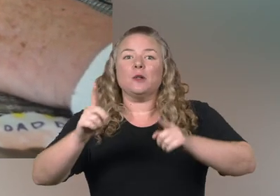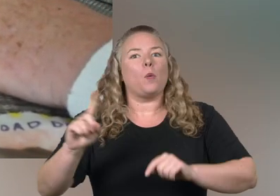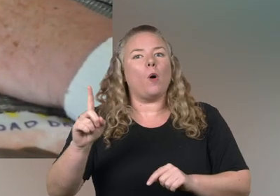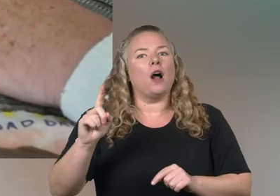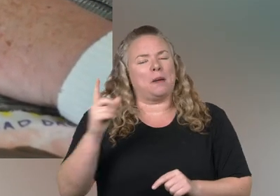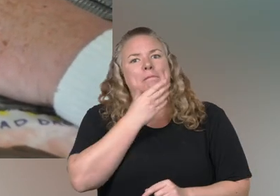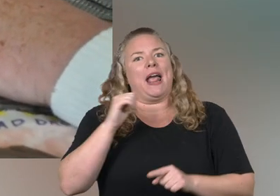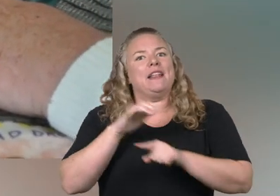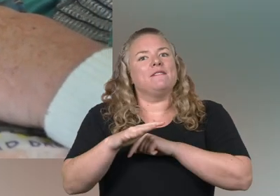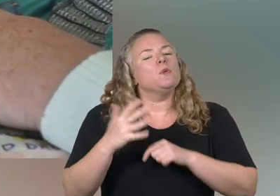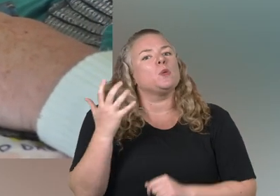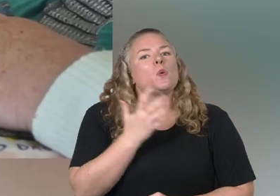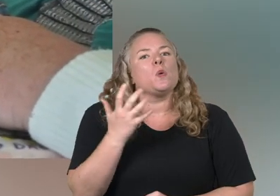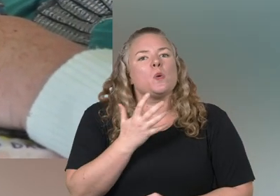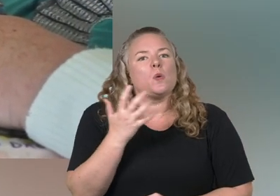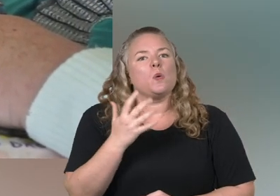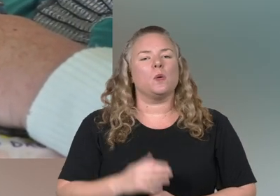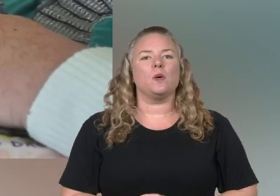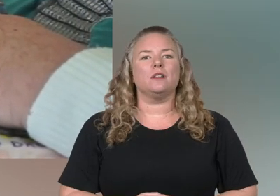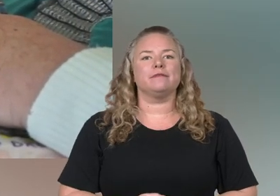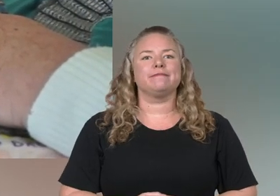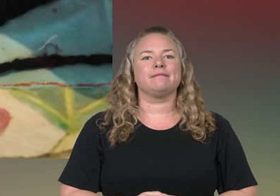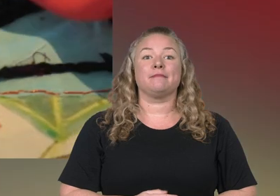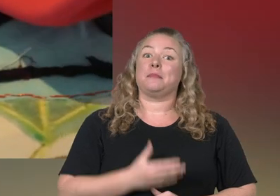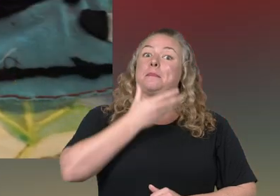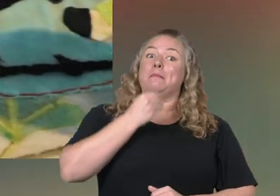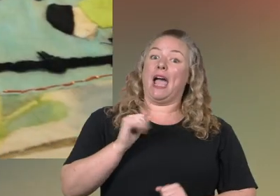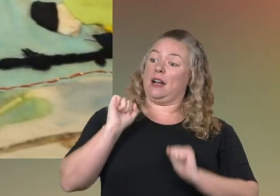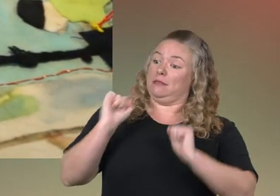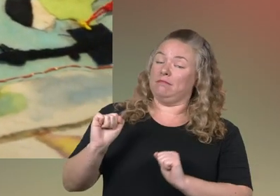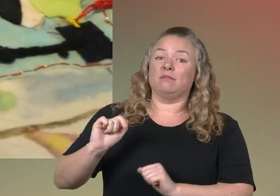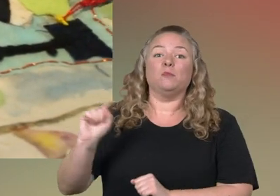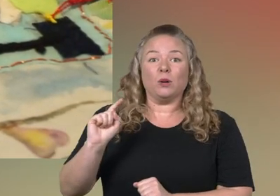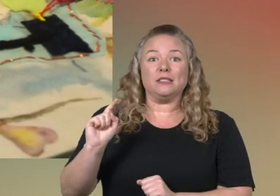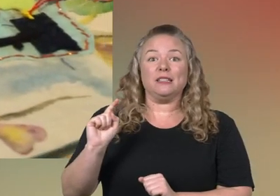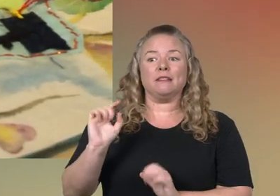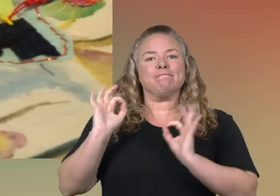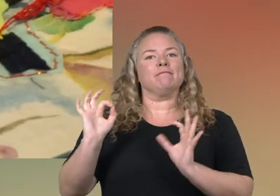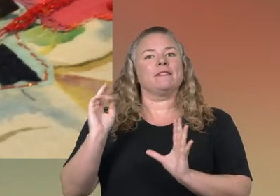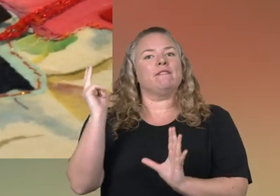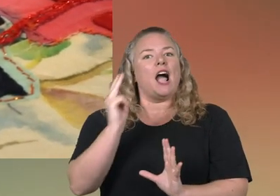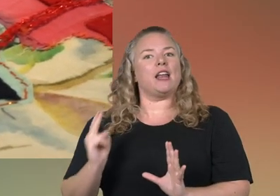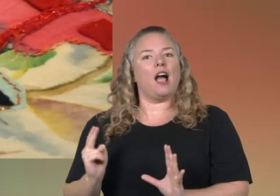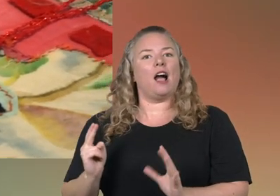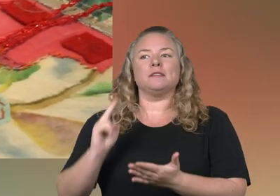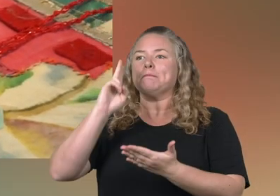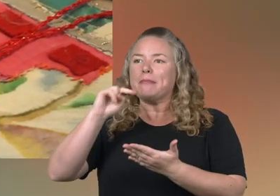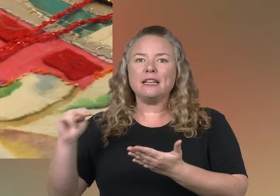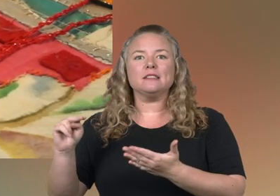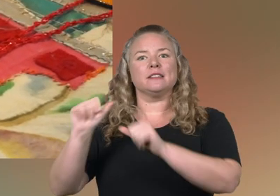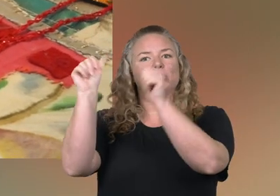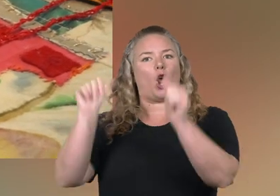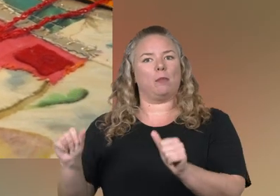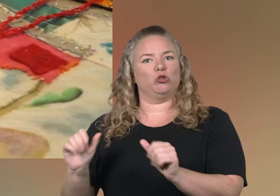inform what's classified and deemed as art. Men do fine art, painting and